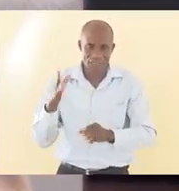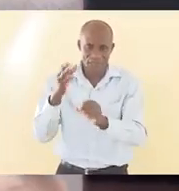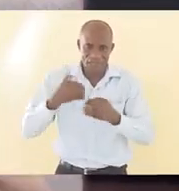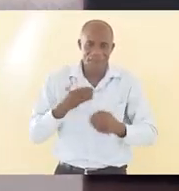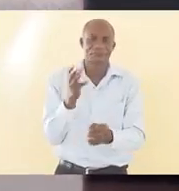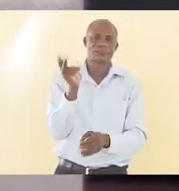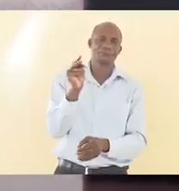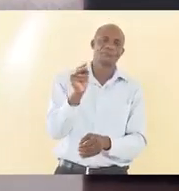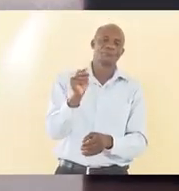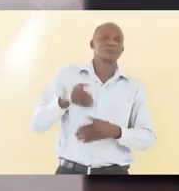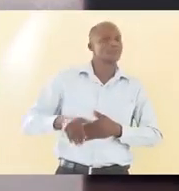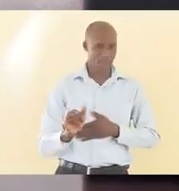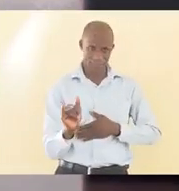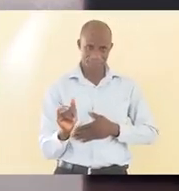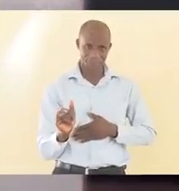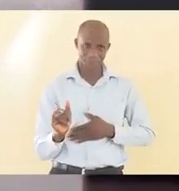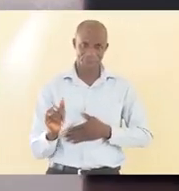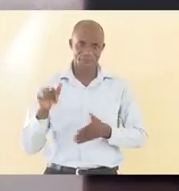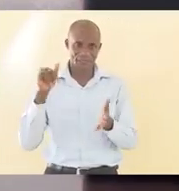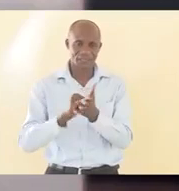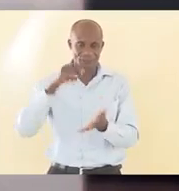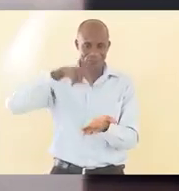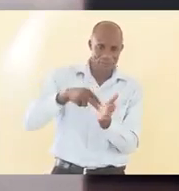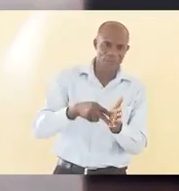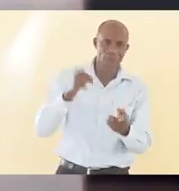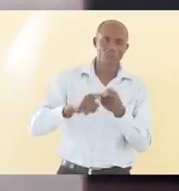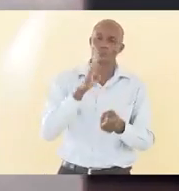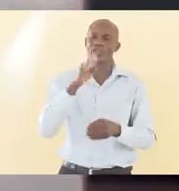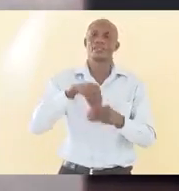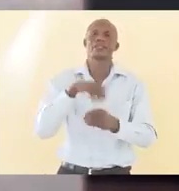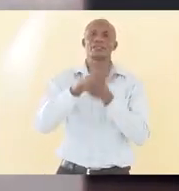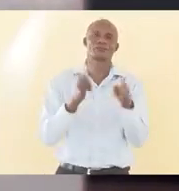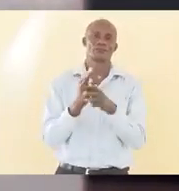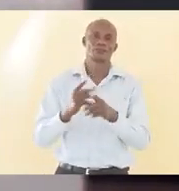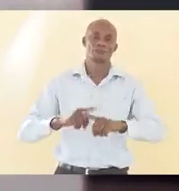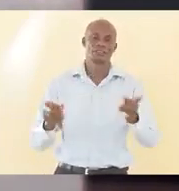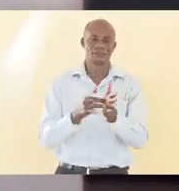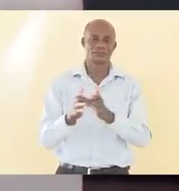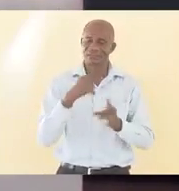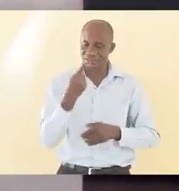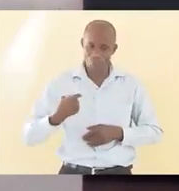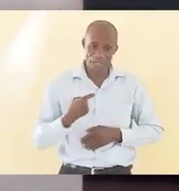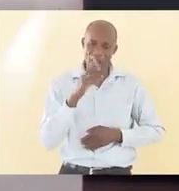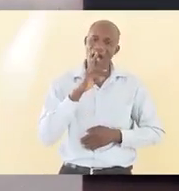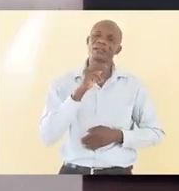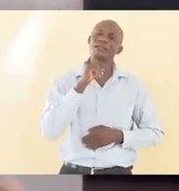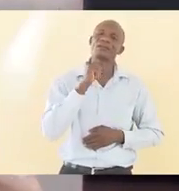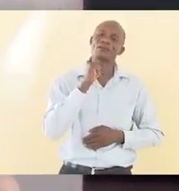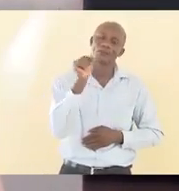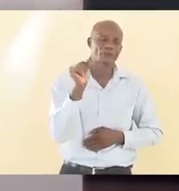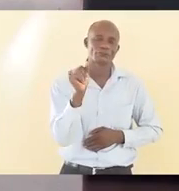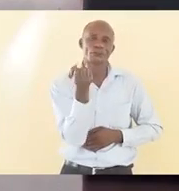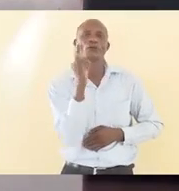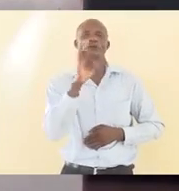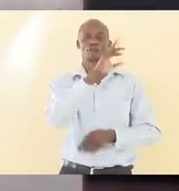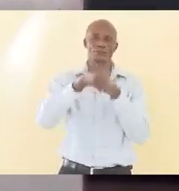lot of them. Yet, that is what it means to be in the world. But Jesus Christ says we are not of the world. Meaning